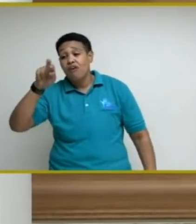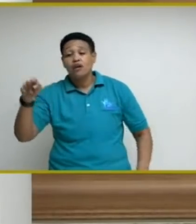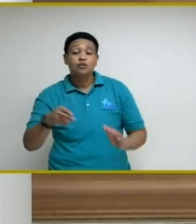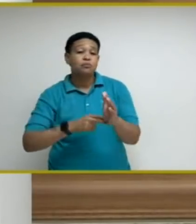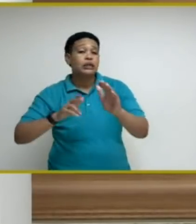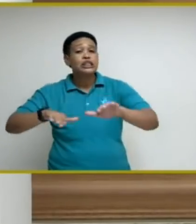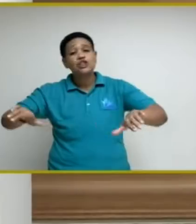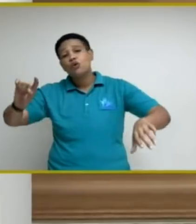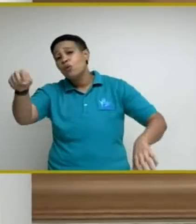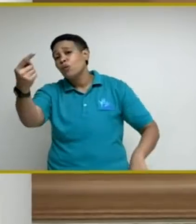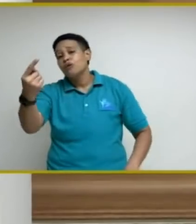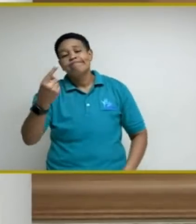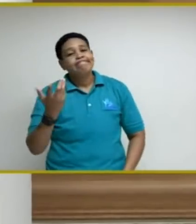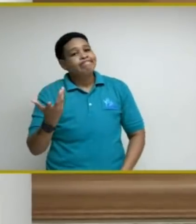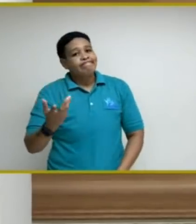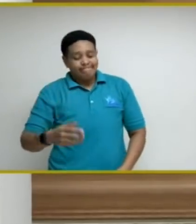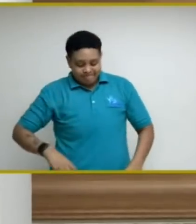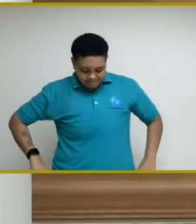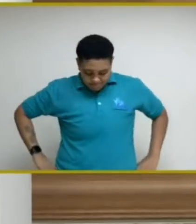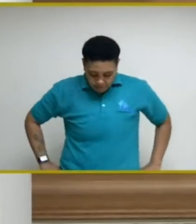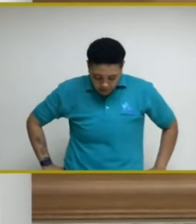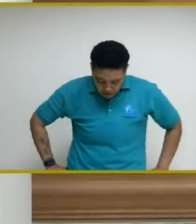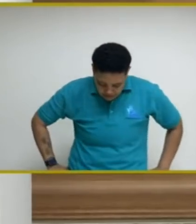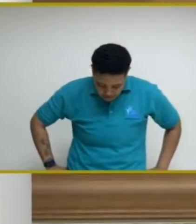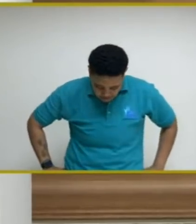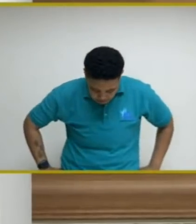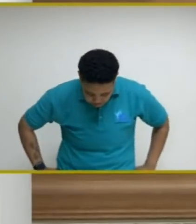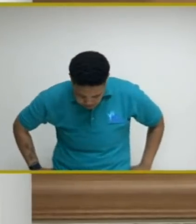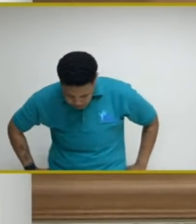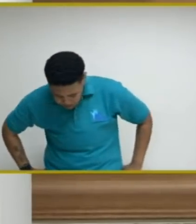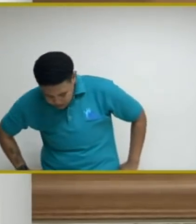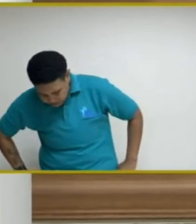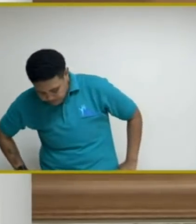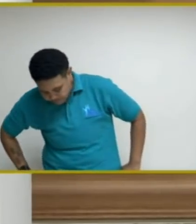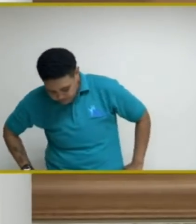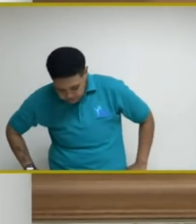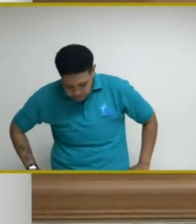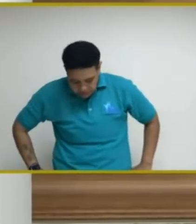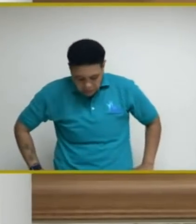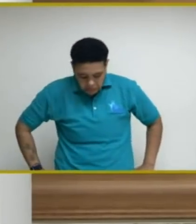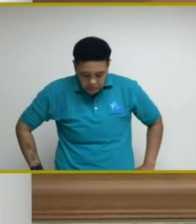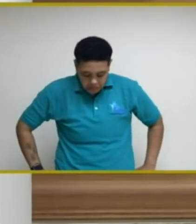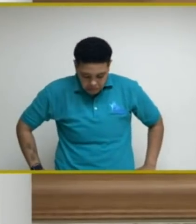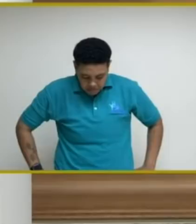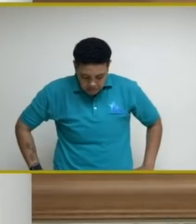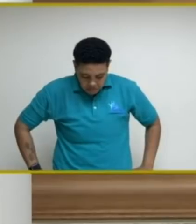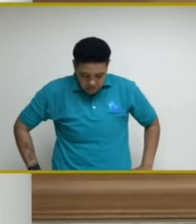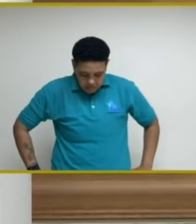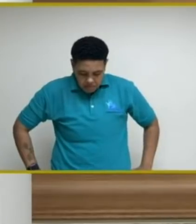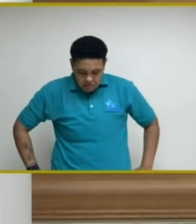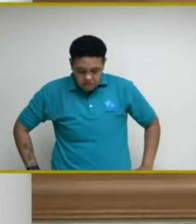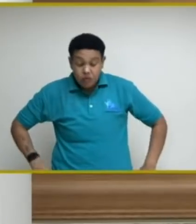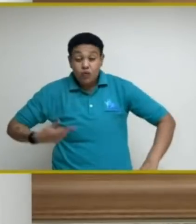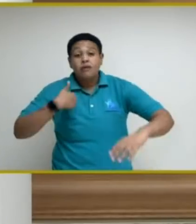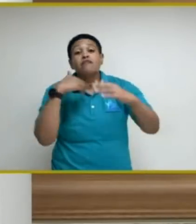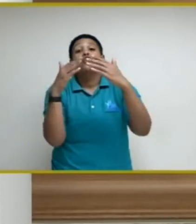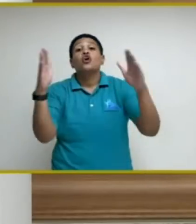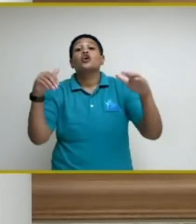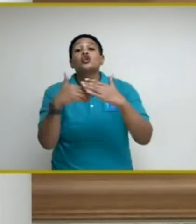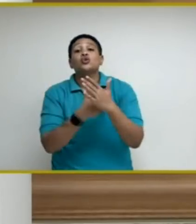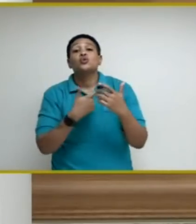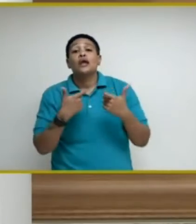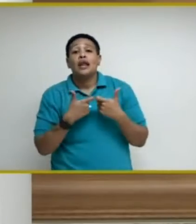just outline too at this time that we have launched a new electronic solution for the registration